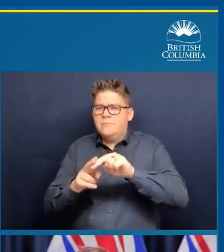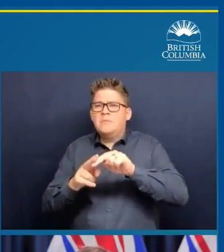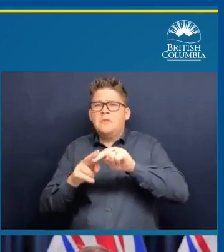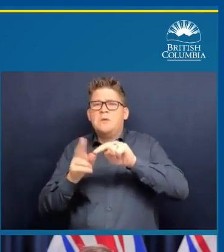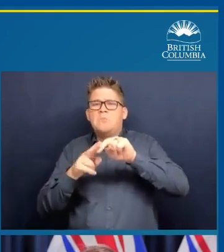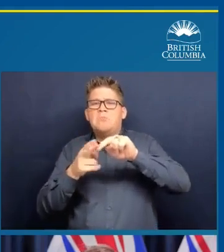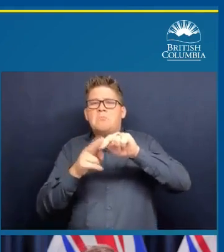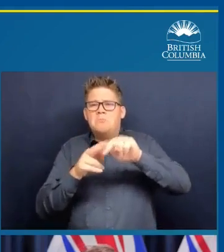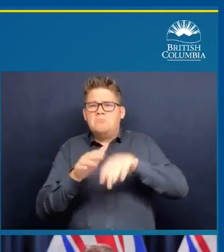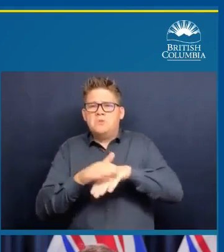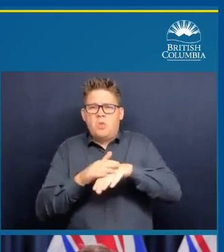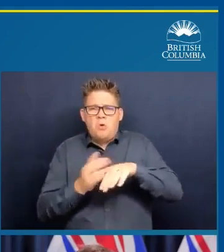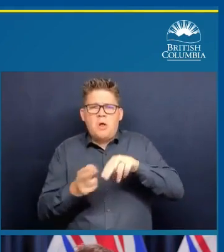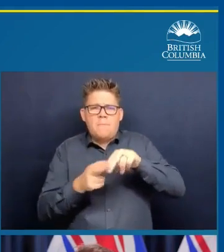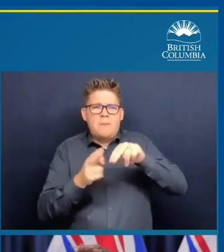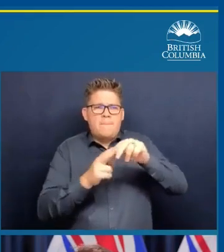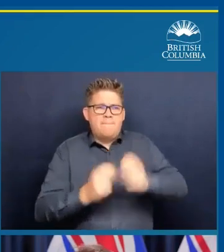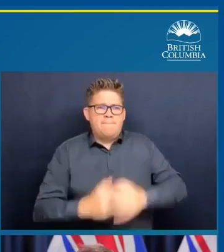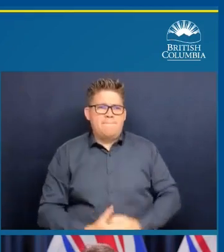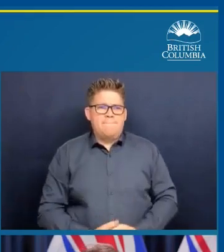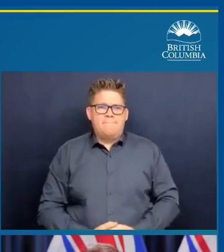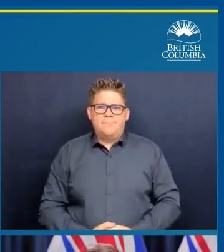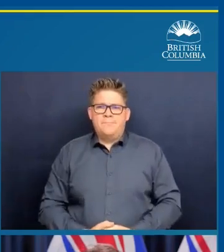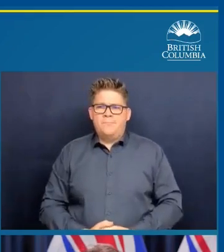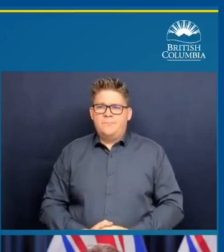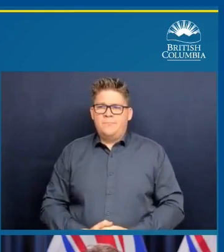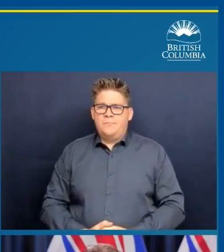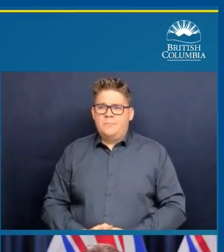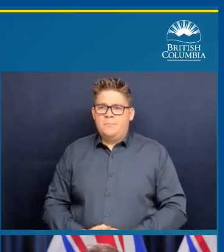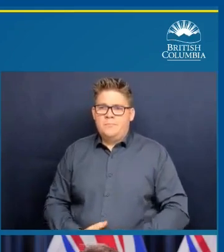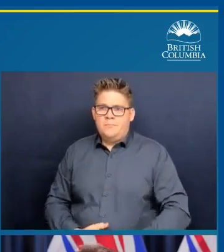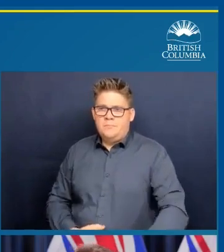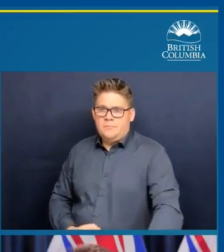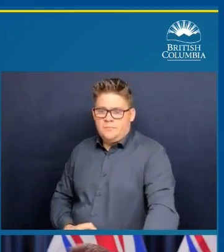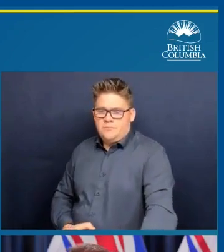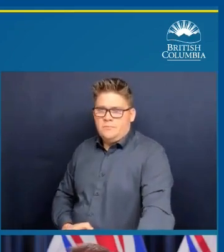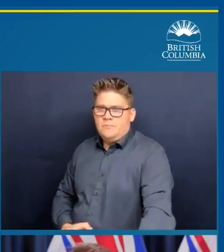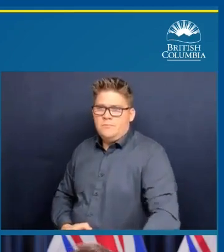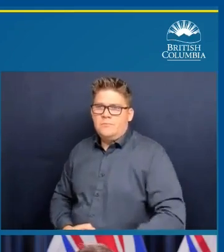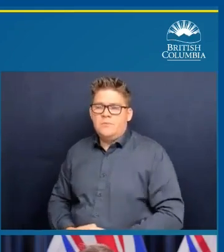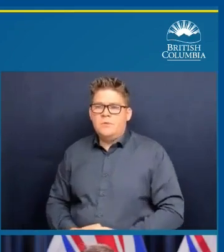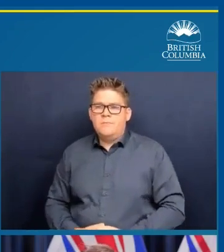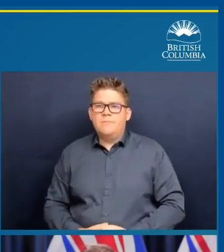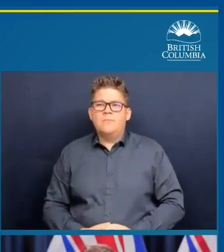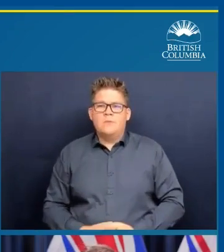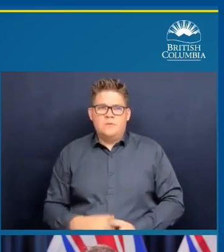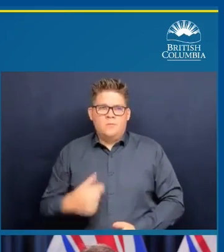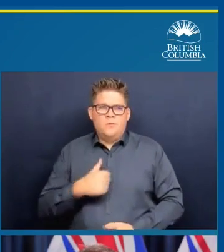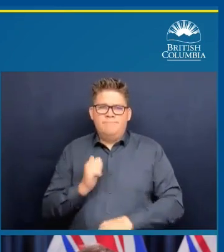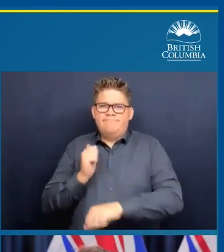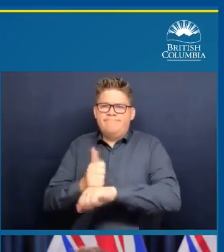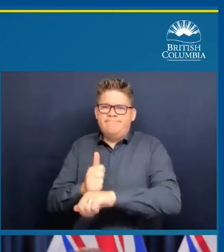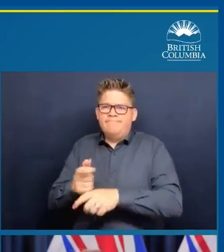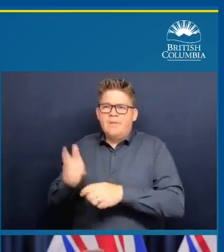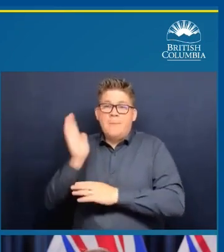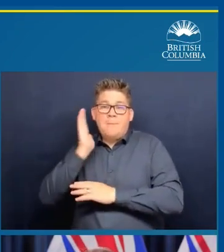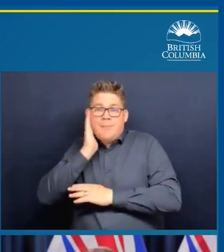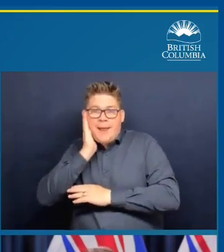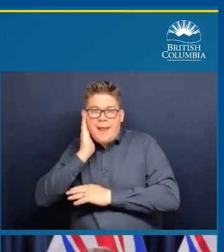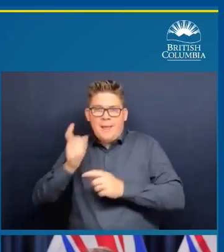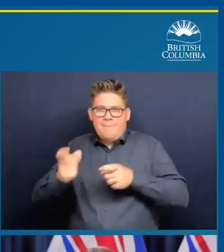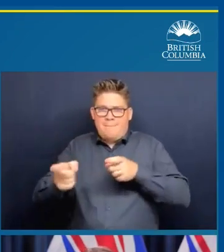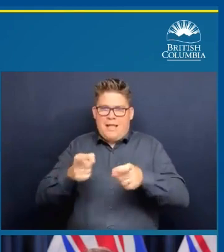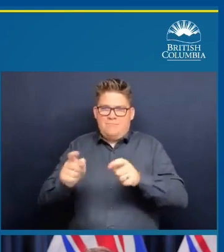bed management, our emergency department and hospital capacity task group is integrating priority actions into health authority surge